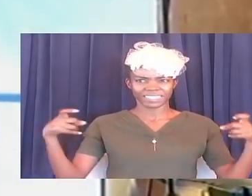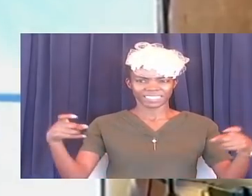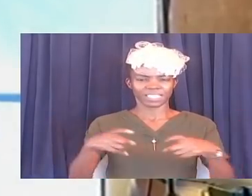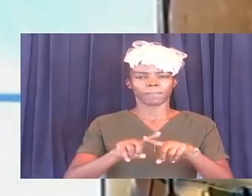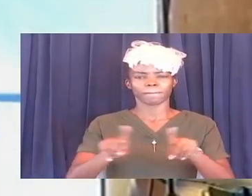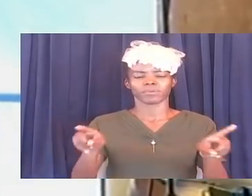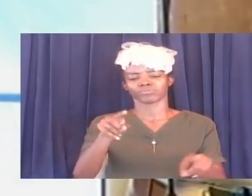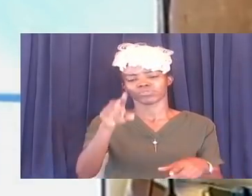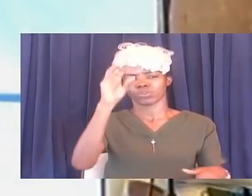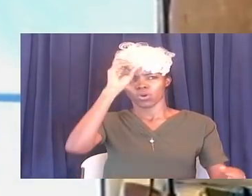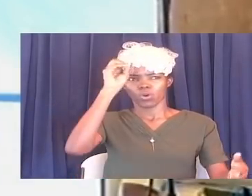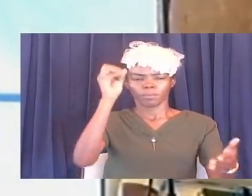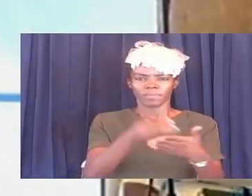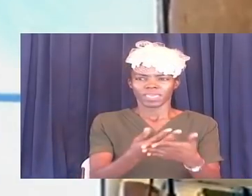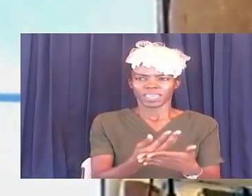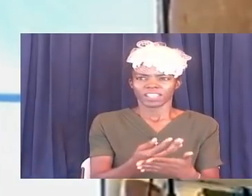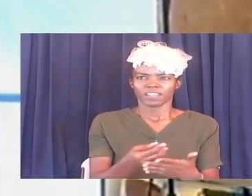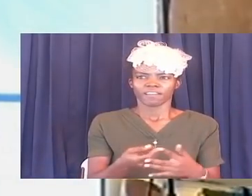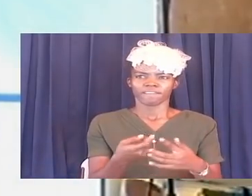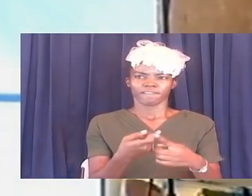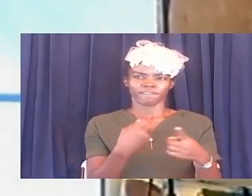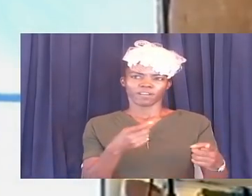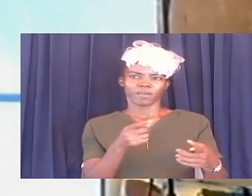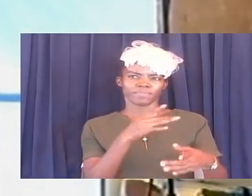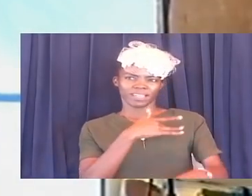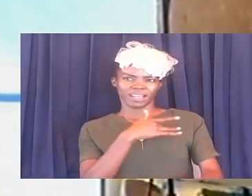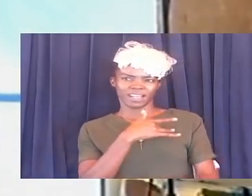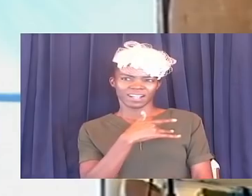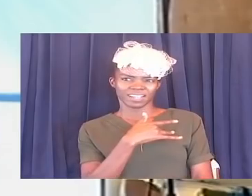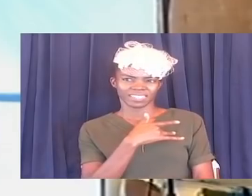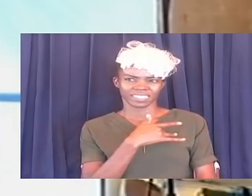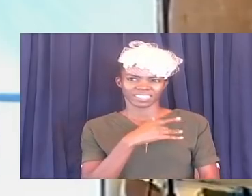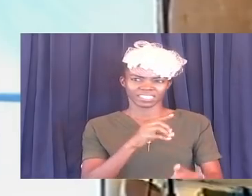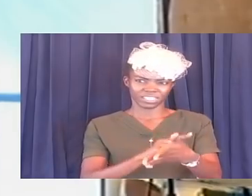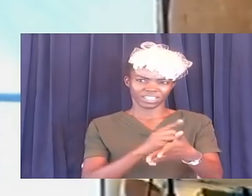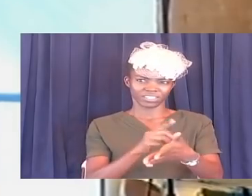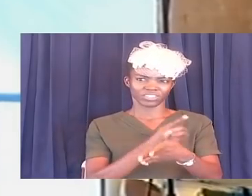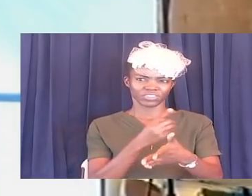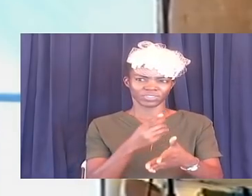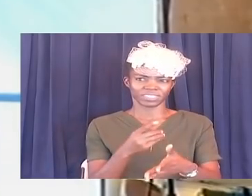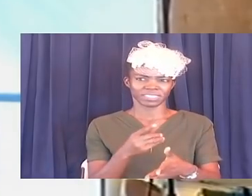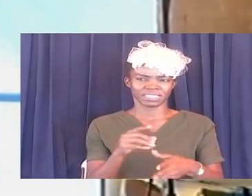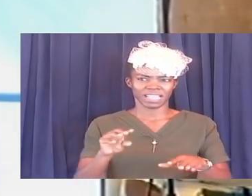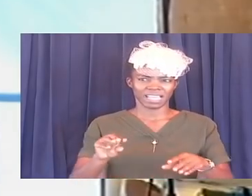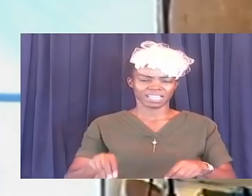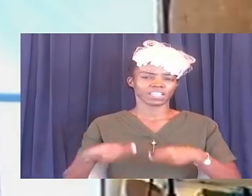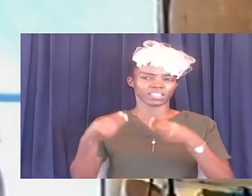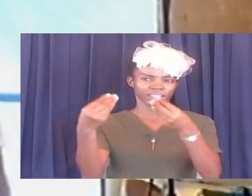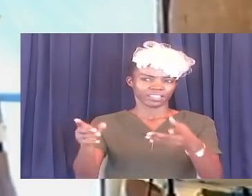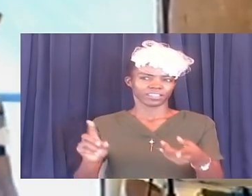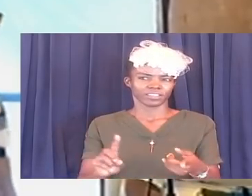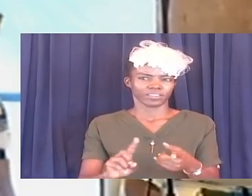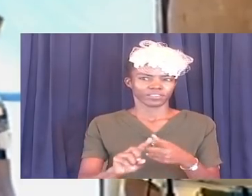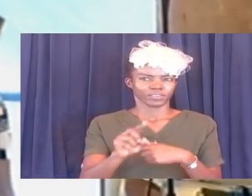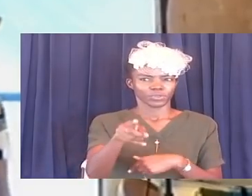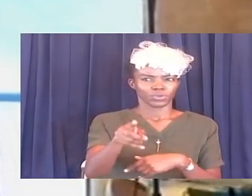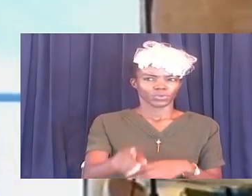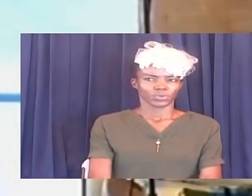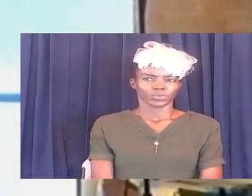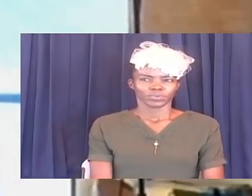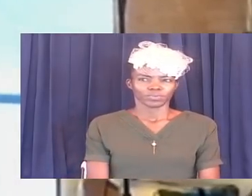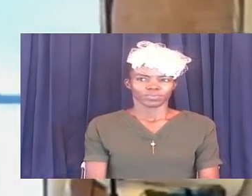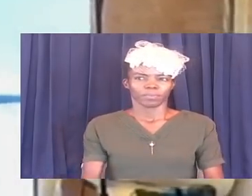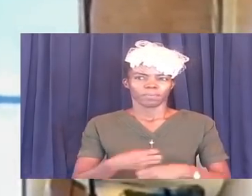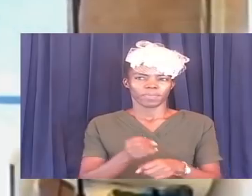the heart that form of doctrine which was delivered unto you. Being then made free